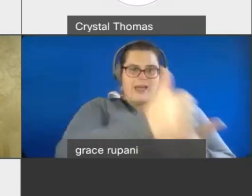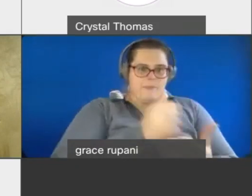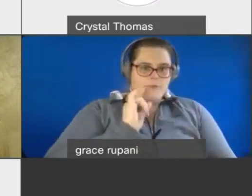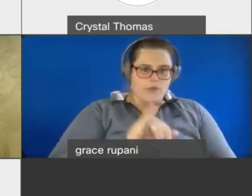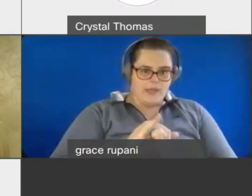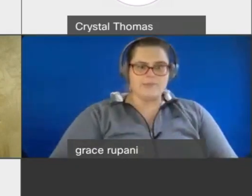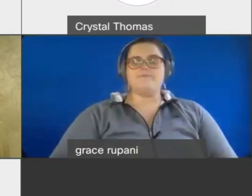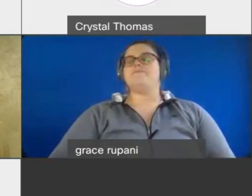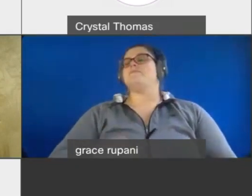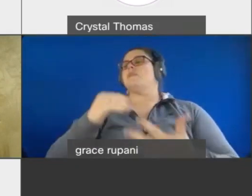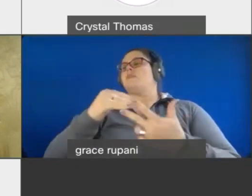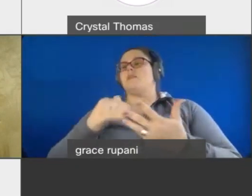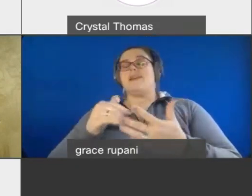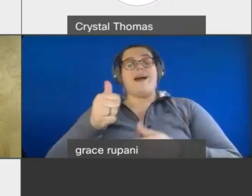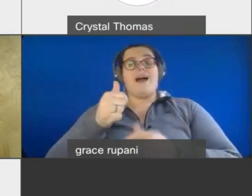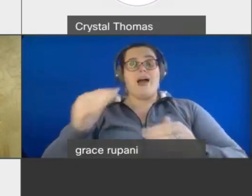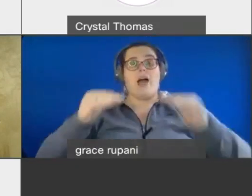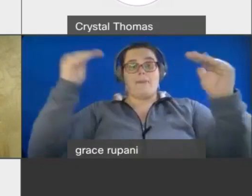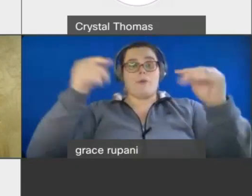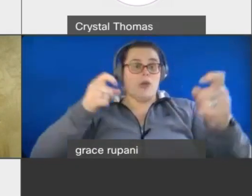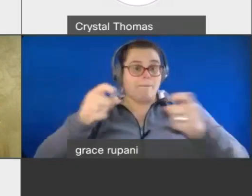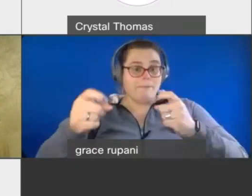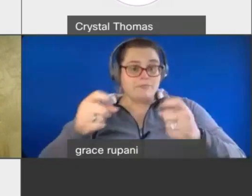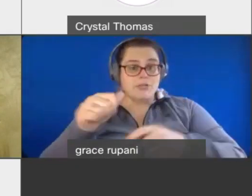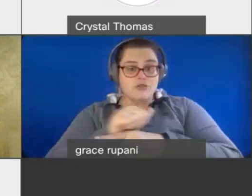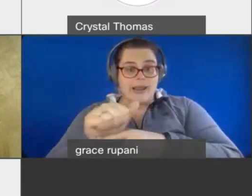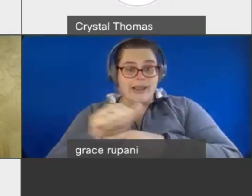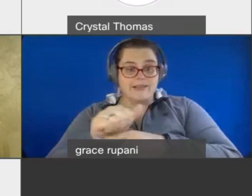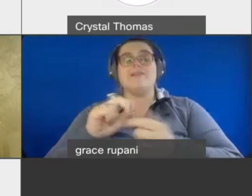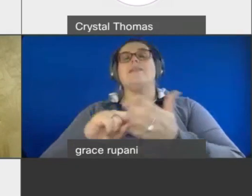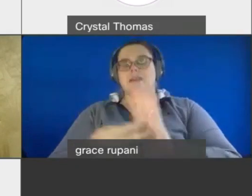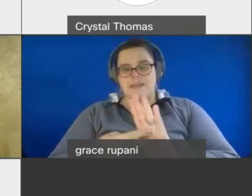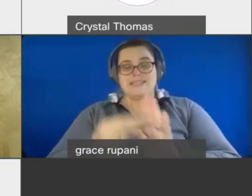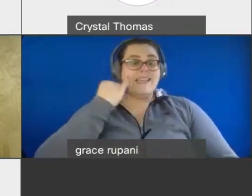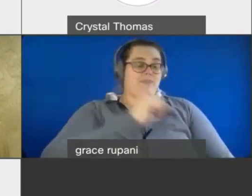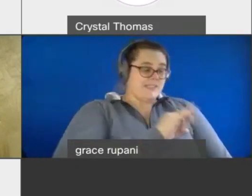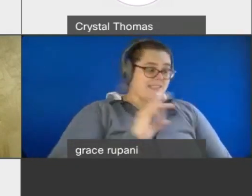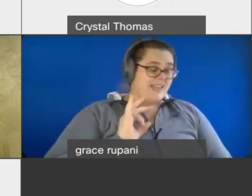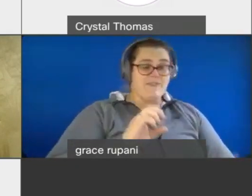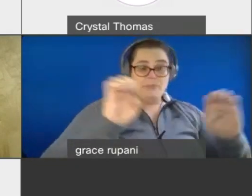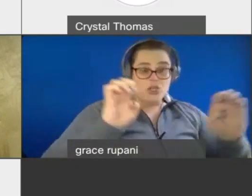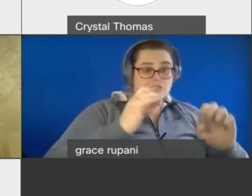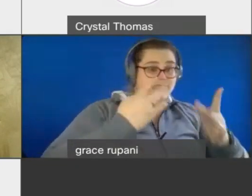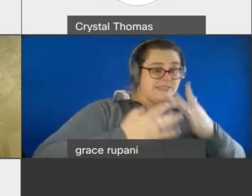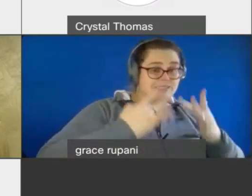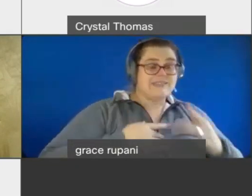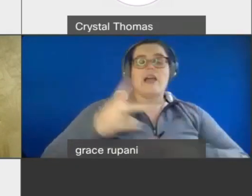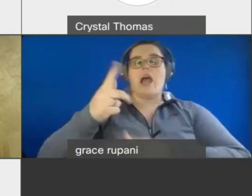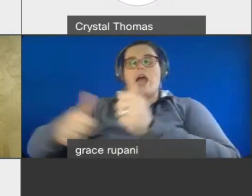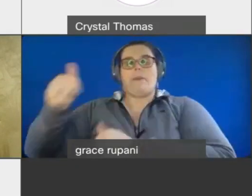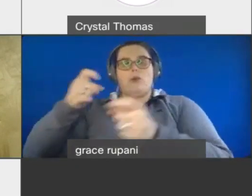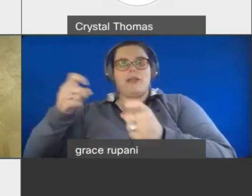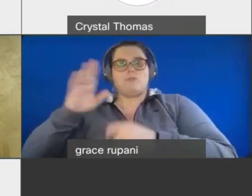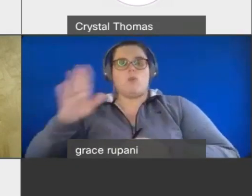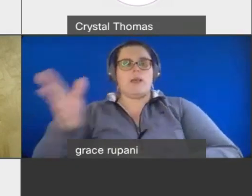persons. Upper management serve as backup staff in staffing emergency situations. There were days where